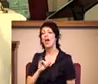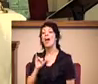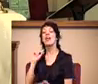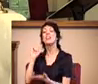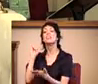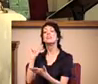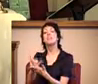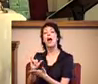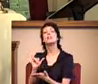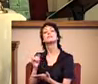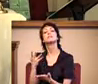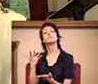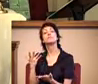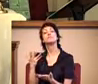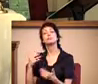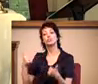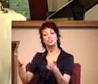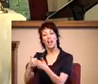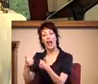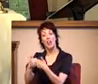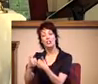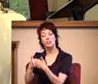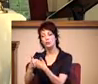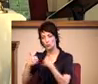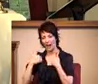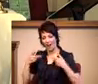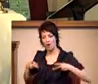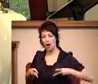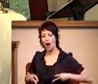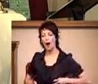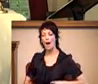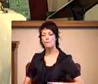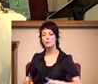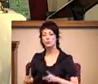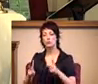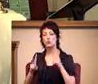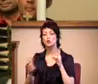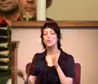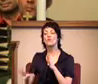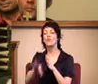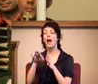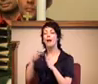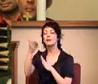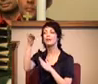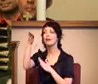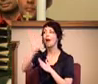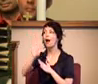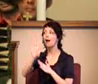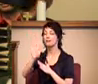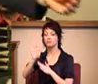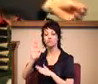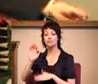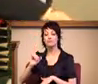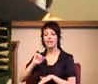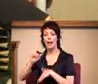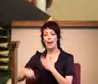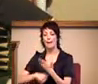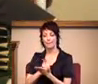lives that we have the opportunity to find God. You know, it says